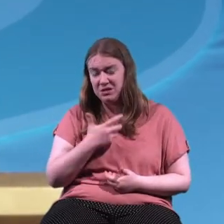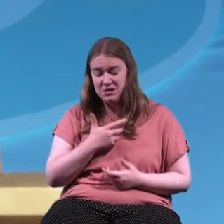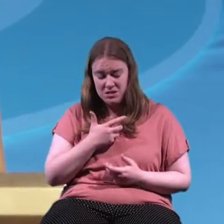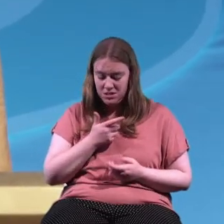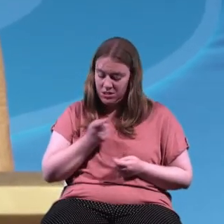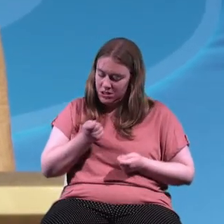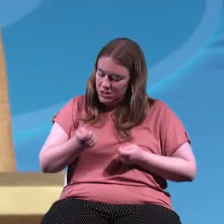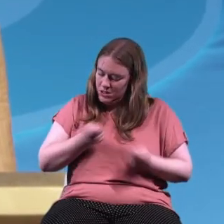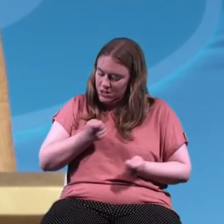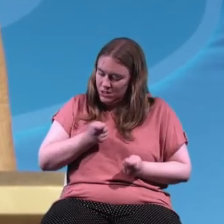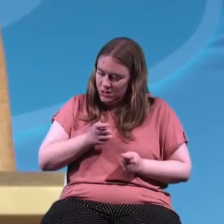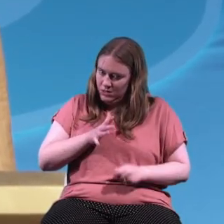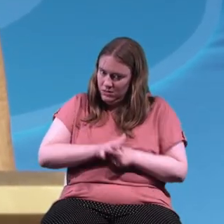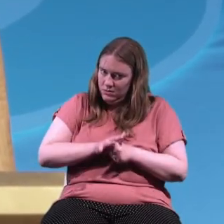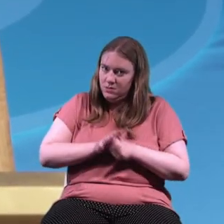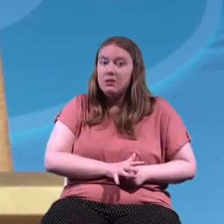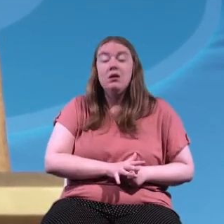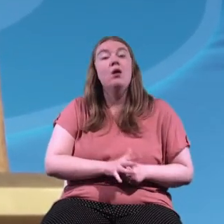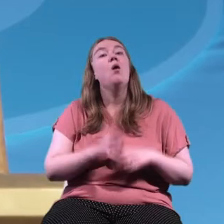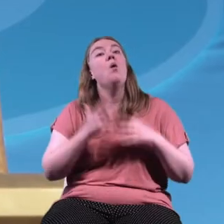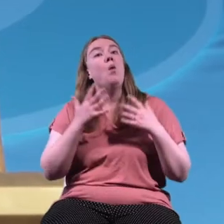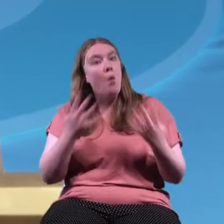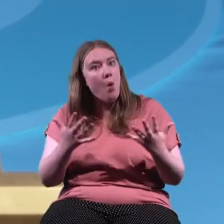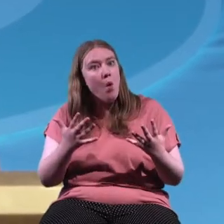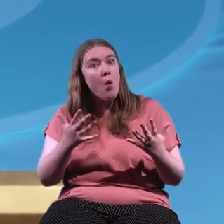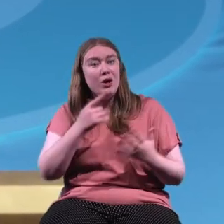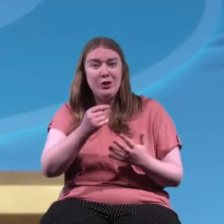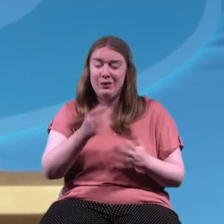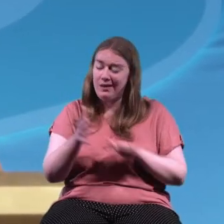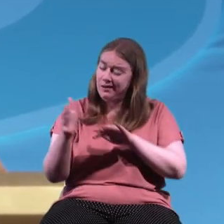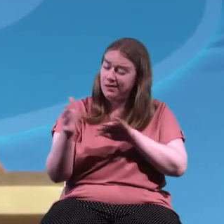or you can come with thanksgiving.